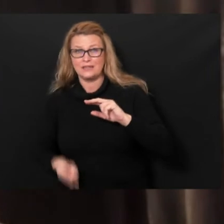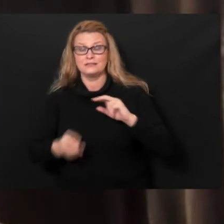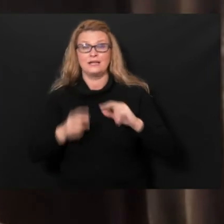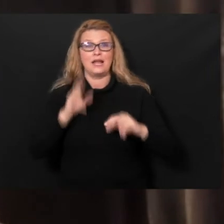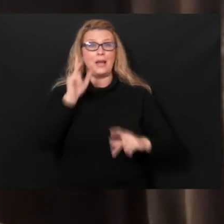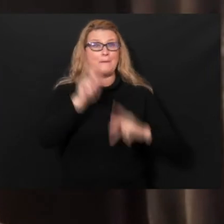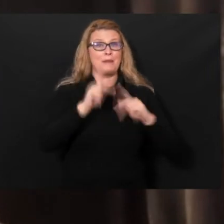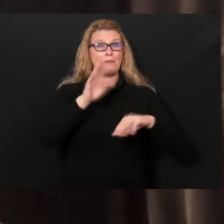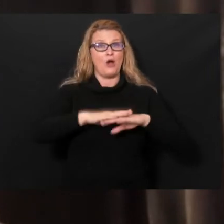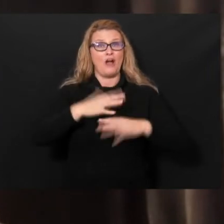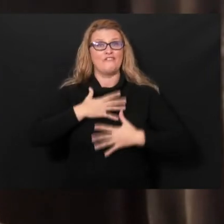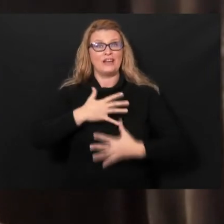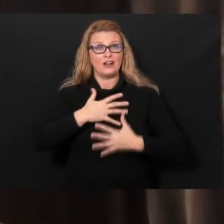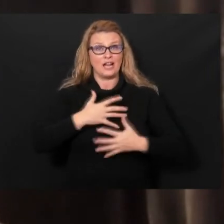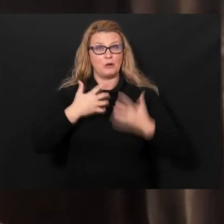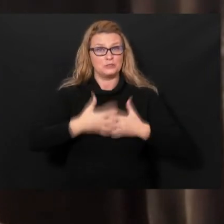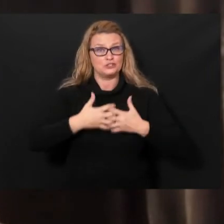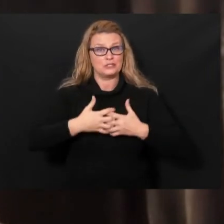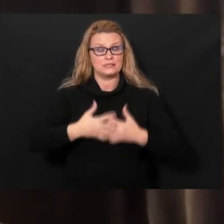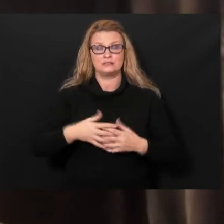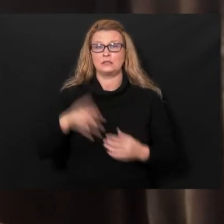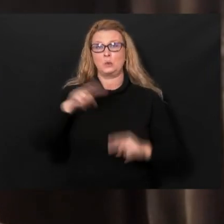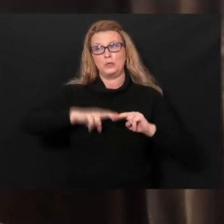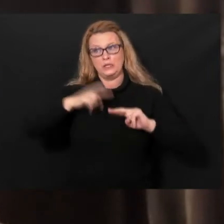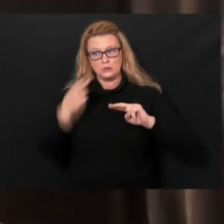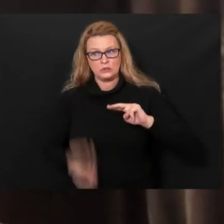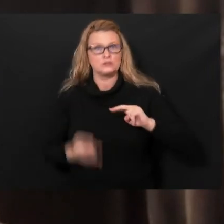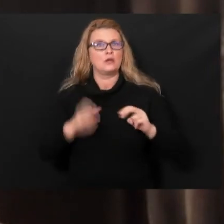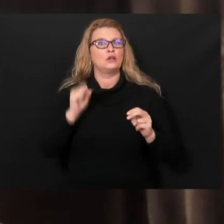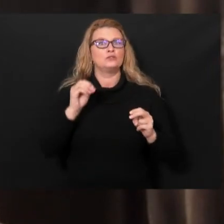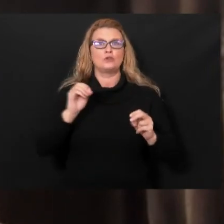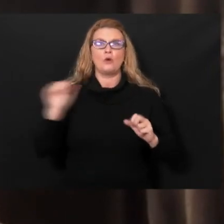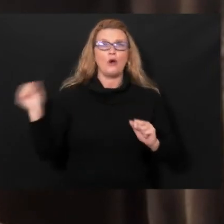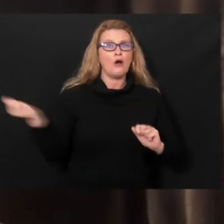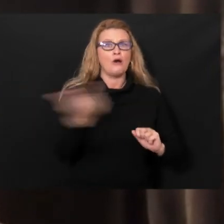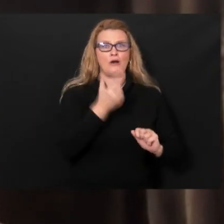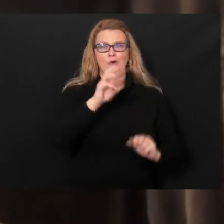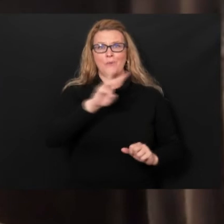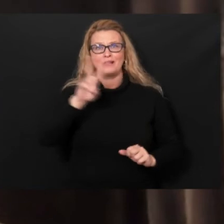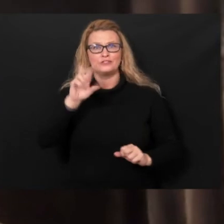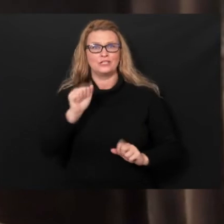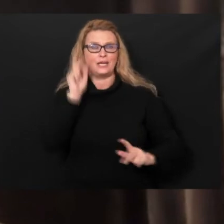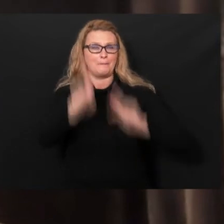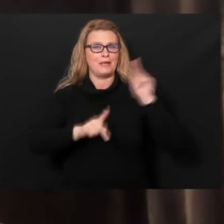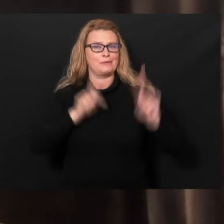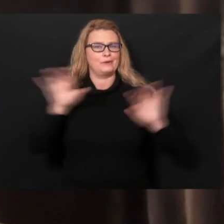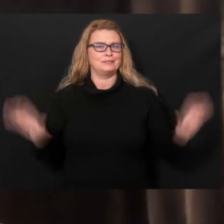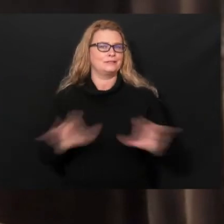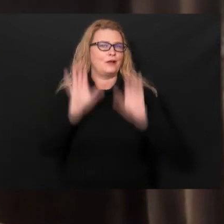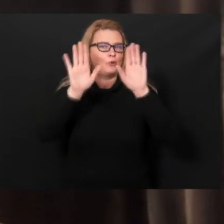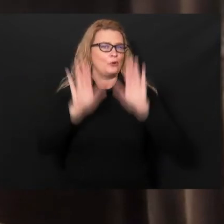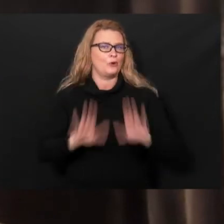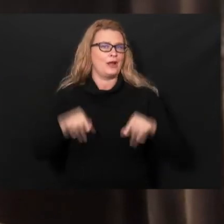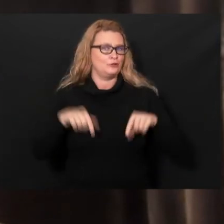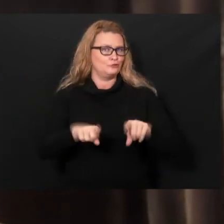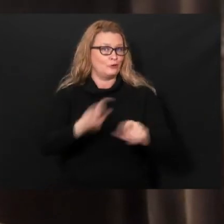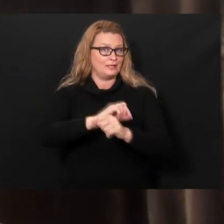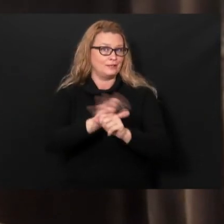on ventilators. And all in all, West Virginia is really done great through this part of the